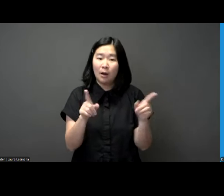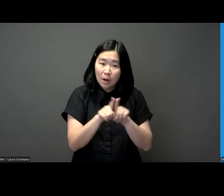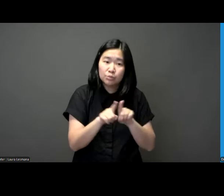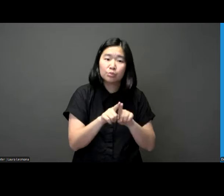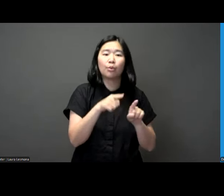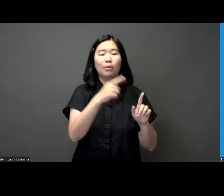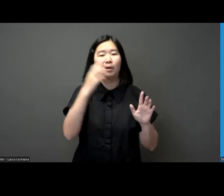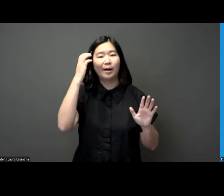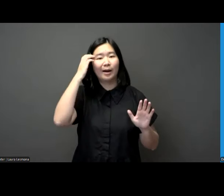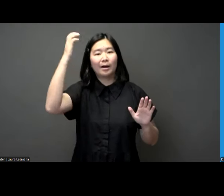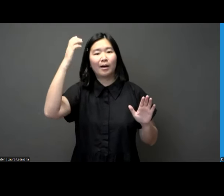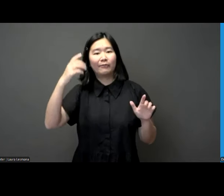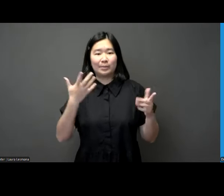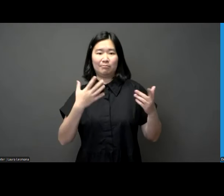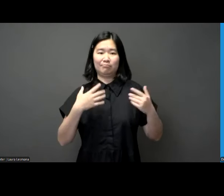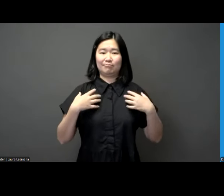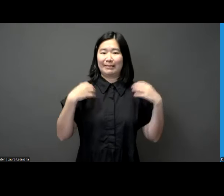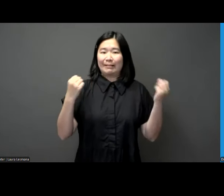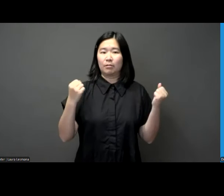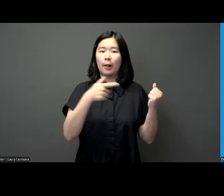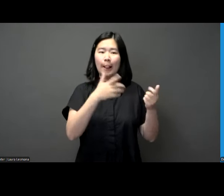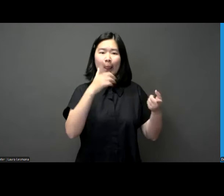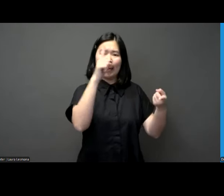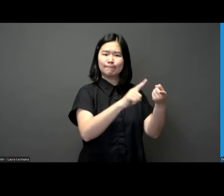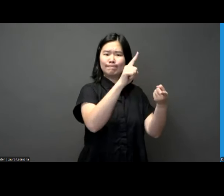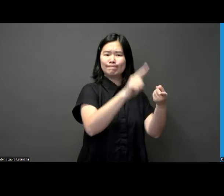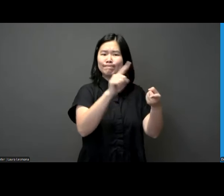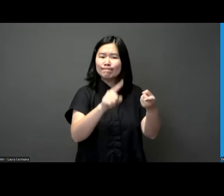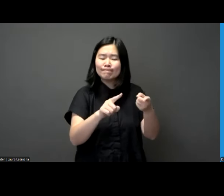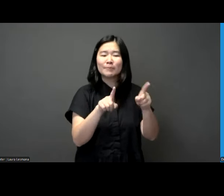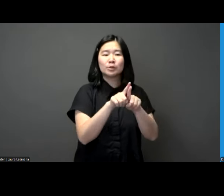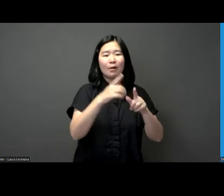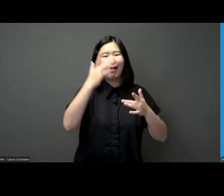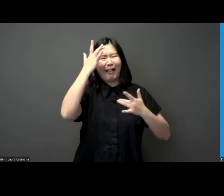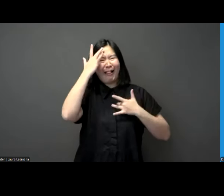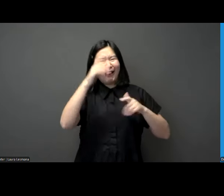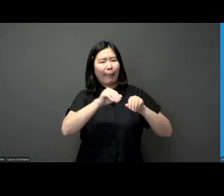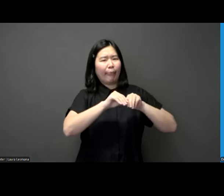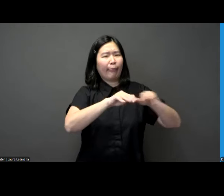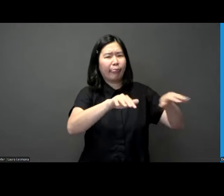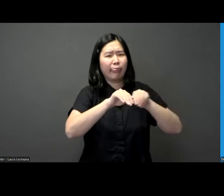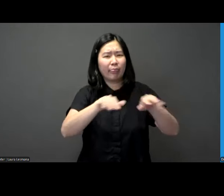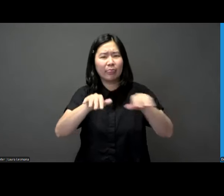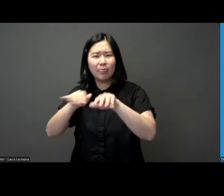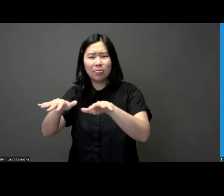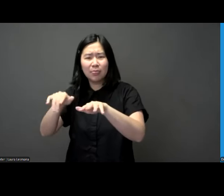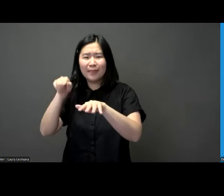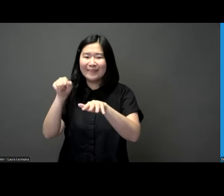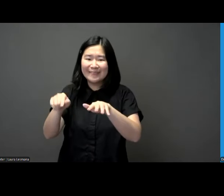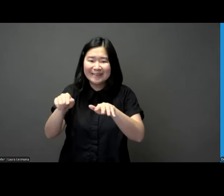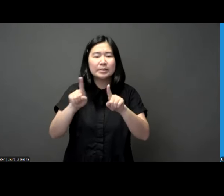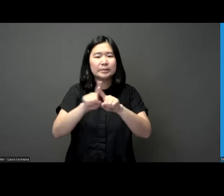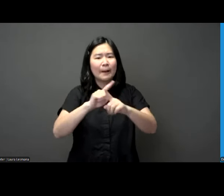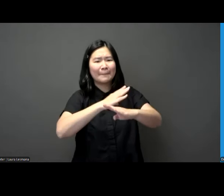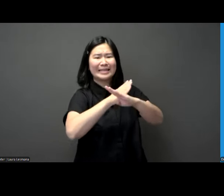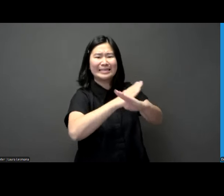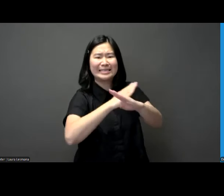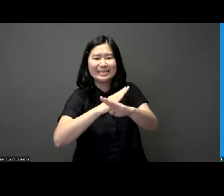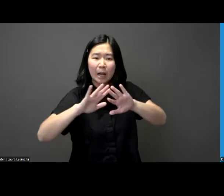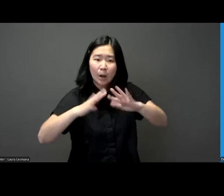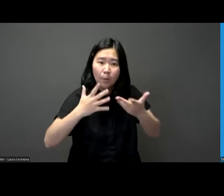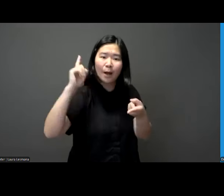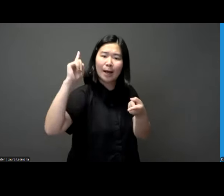Diseases, the Disease Prevention, Control and Elimination, we do not just merely identify vulnerable groups,